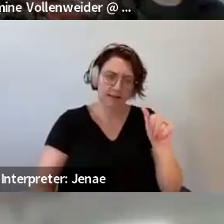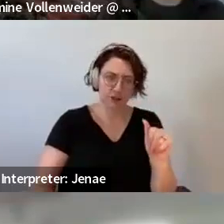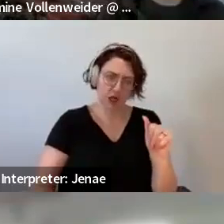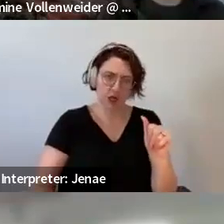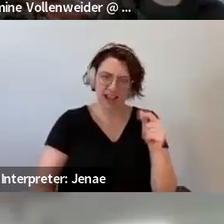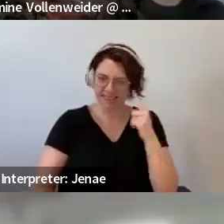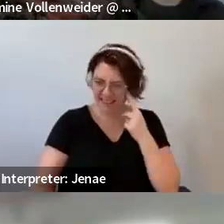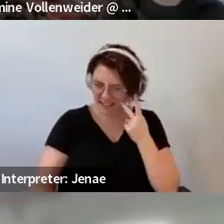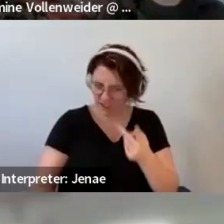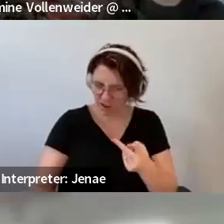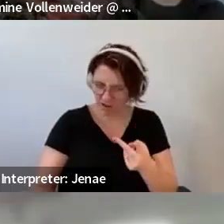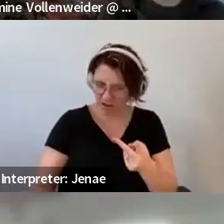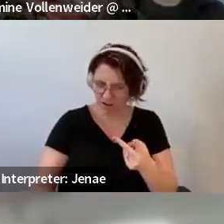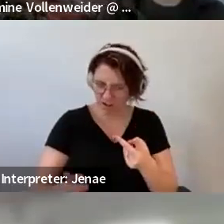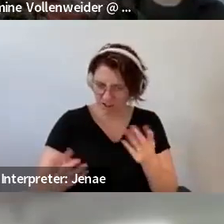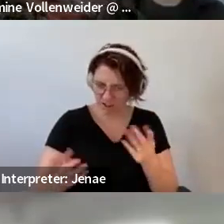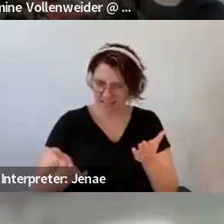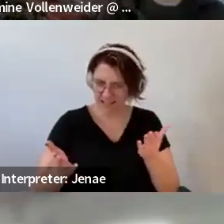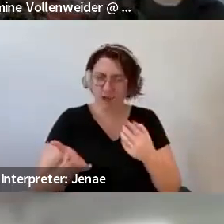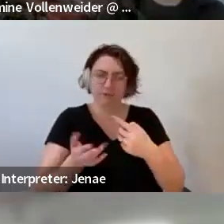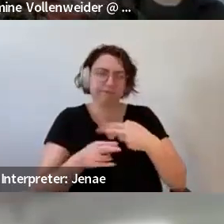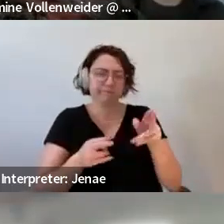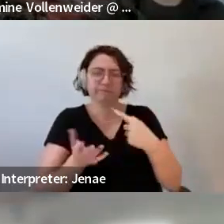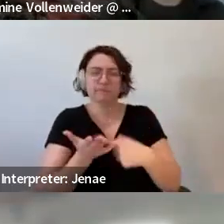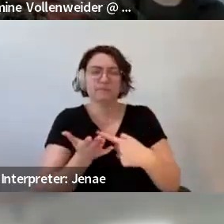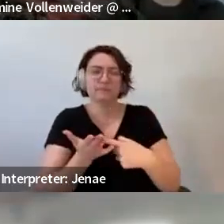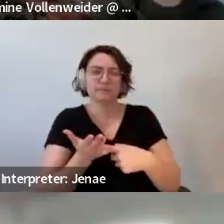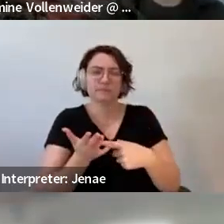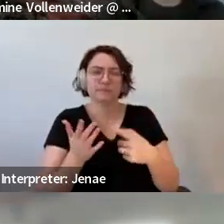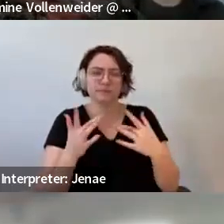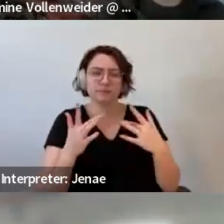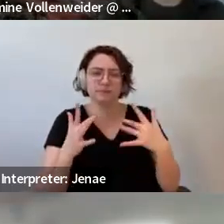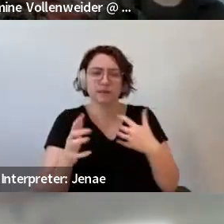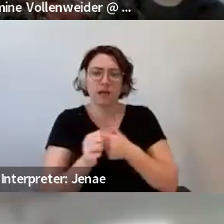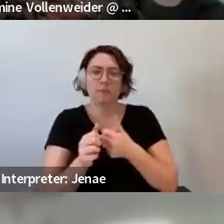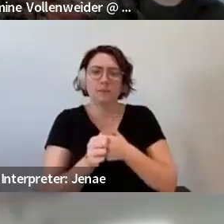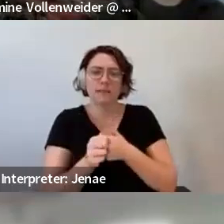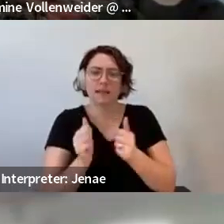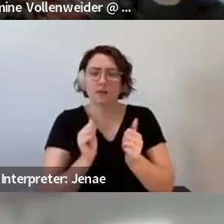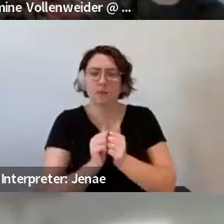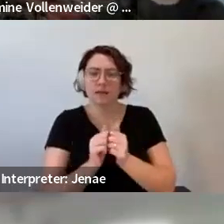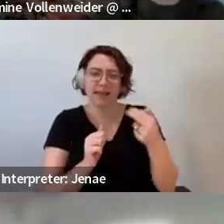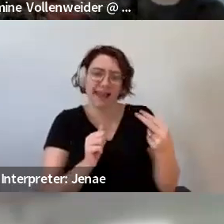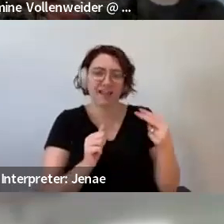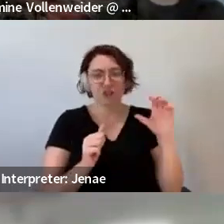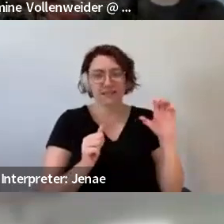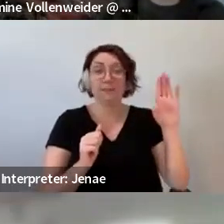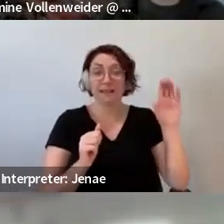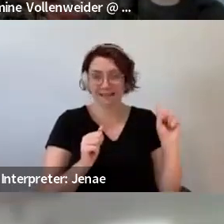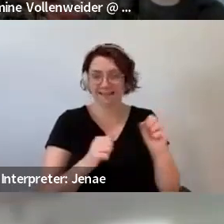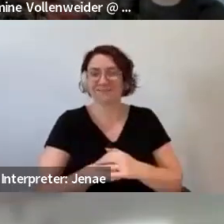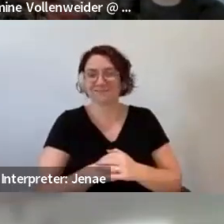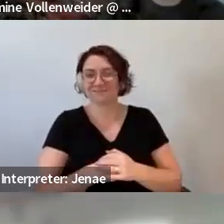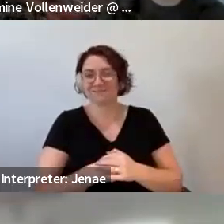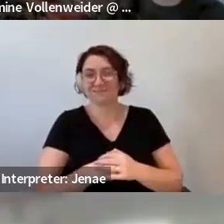think I saw her on there. To talk briefly about where we're at with the HCBS. Good